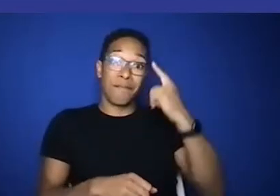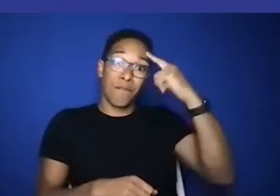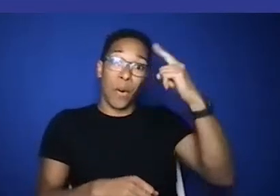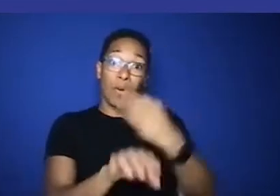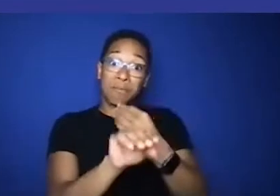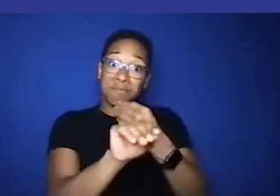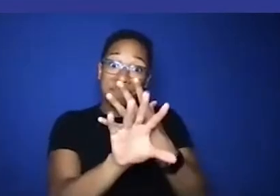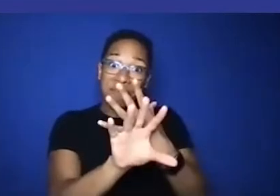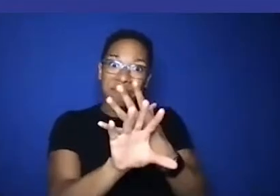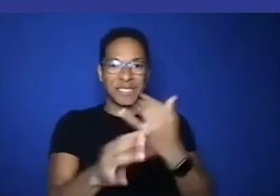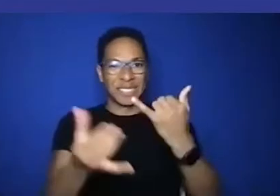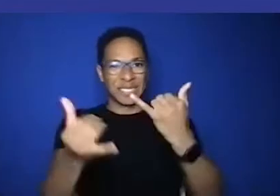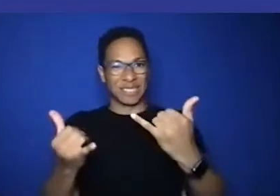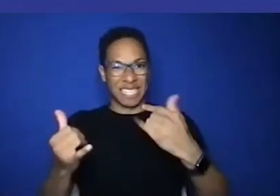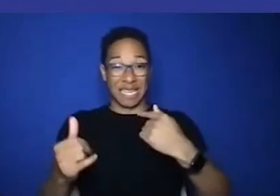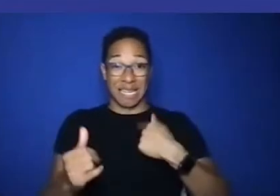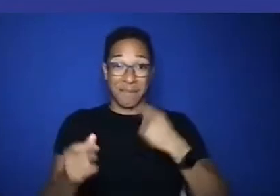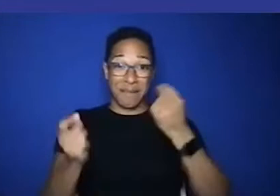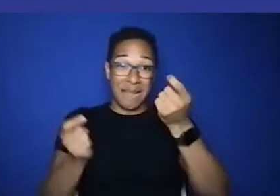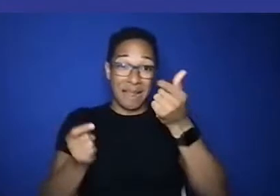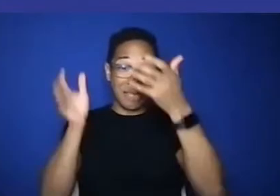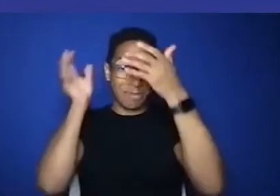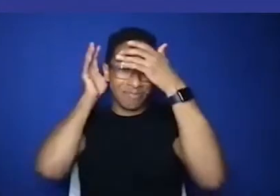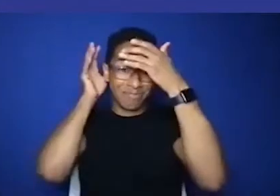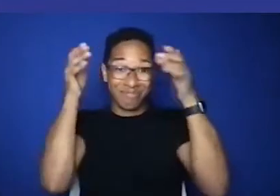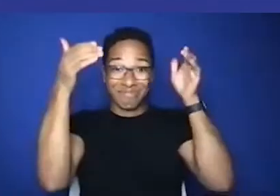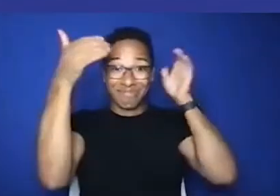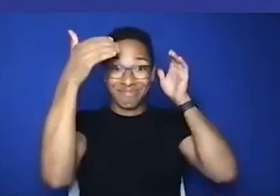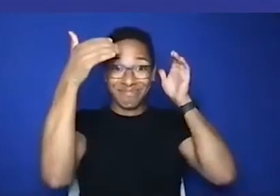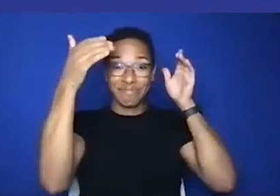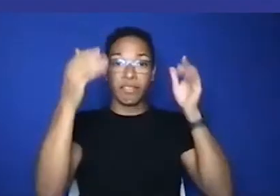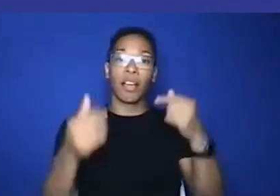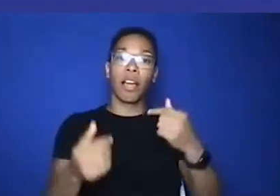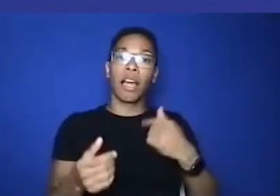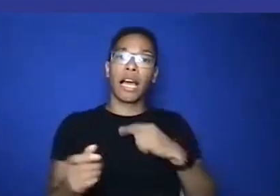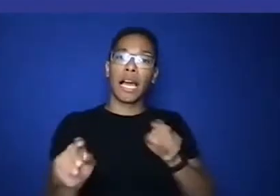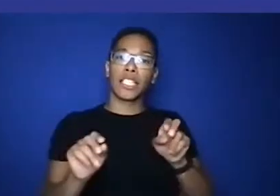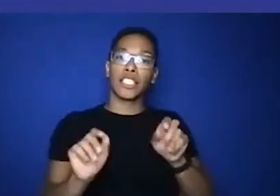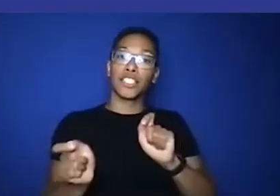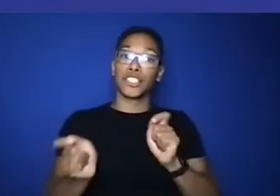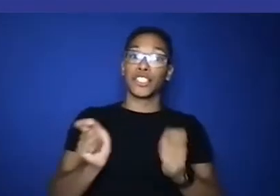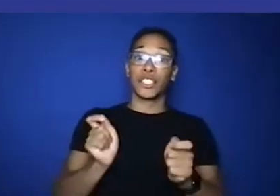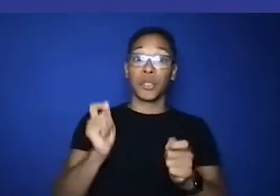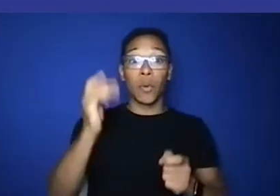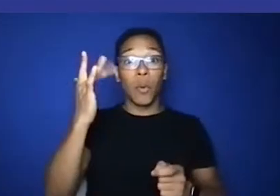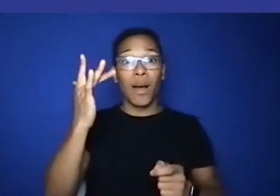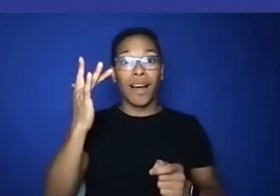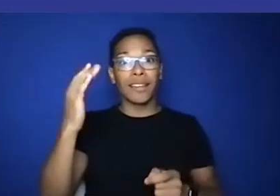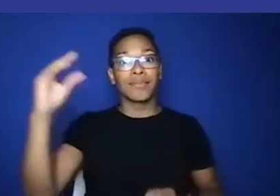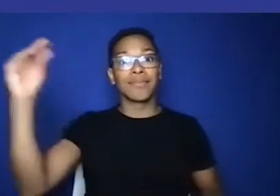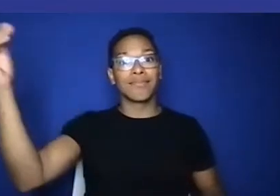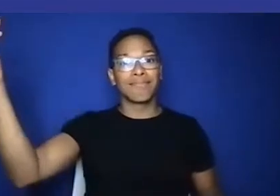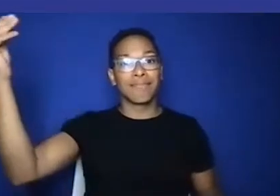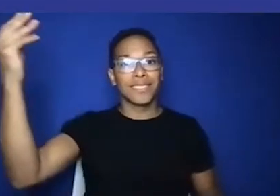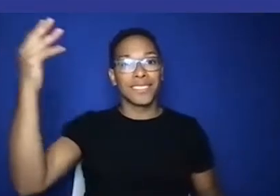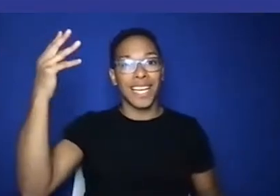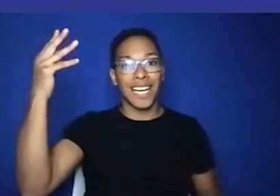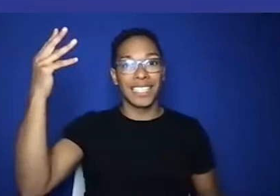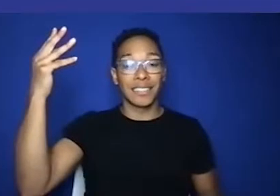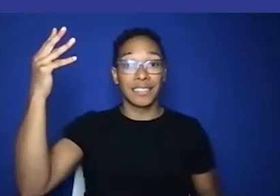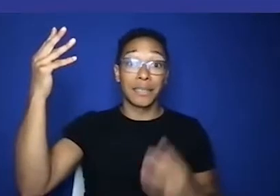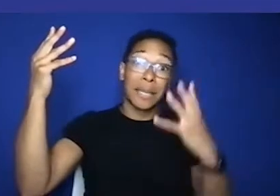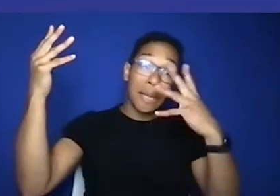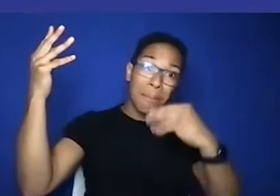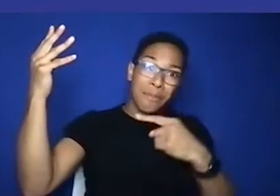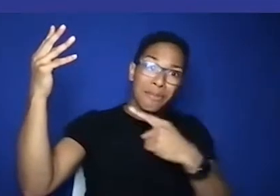slightly disoriented by that. I had to move because the sun shining in, while beautiful, there's nowhere to escape it in